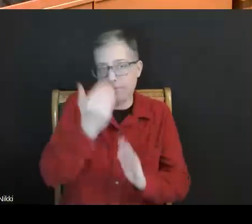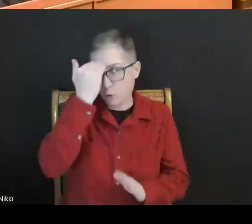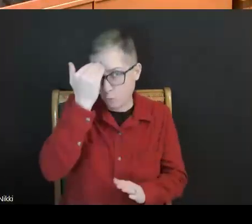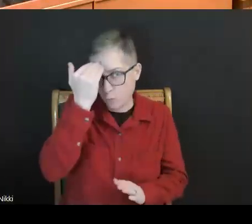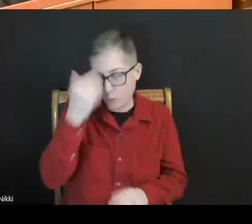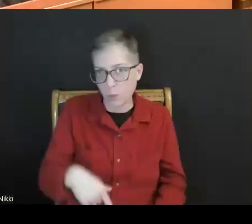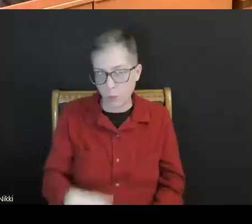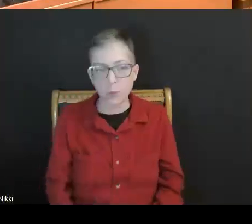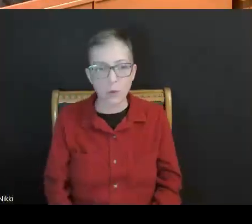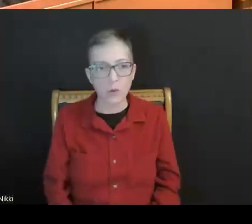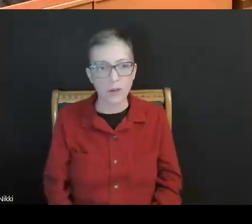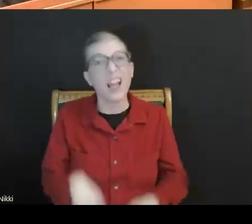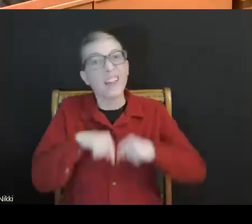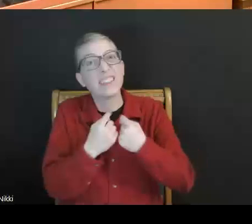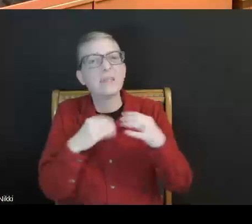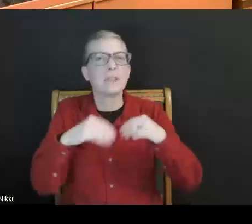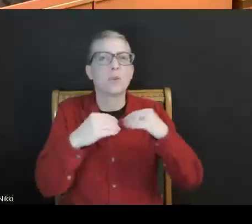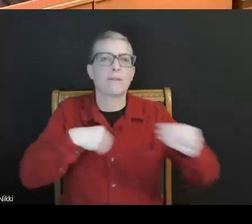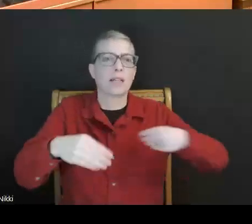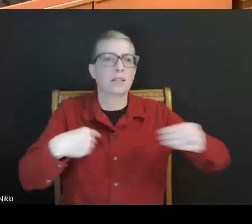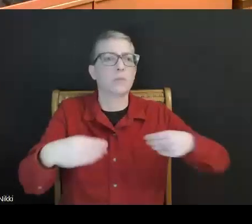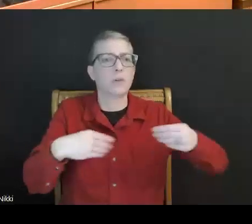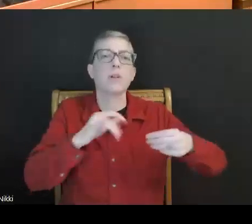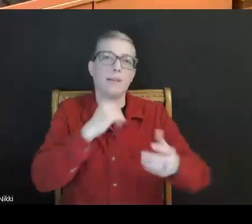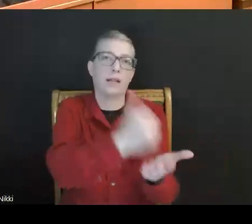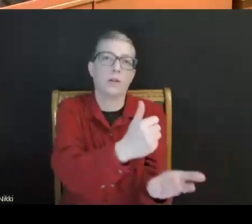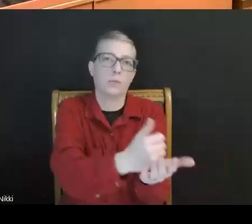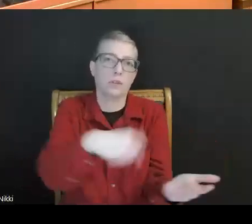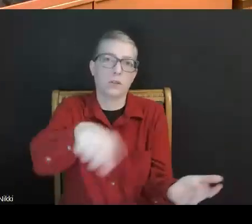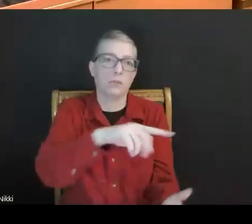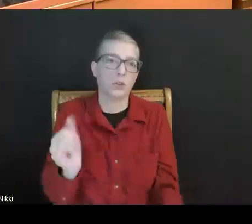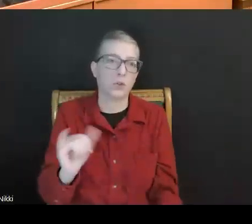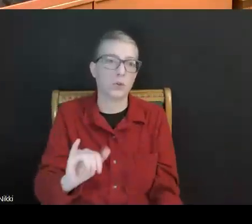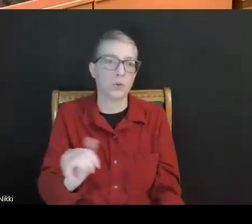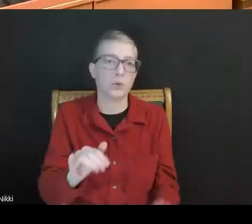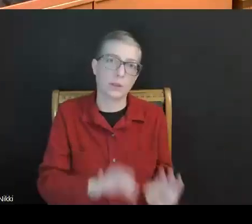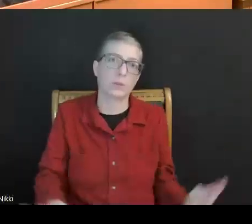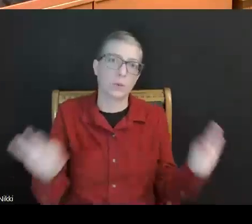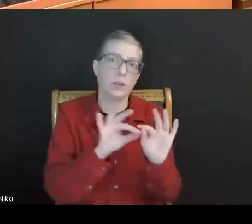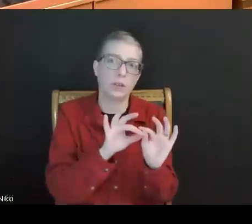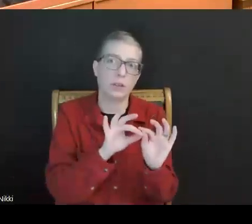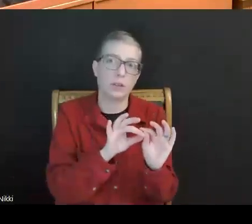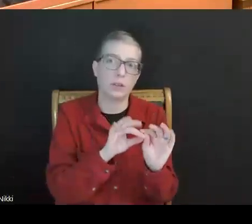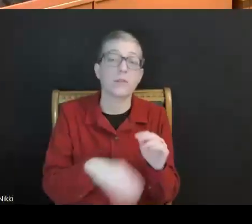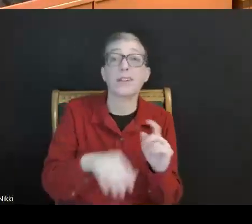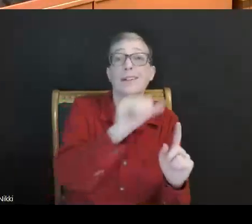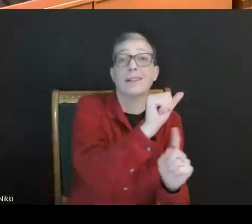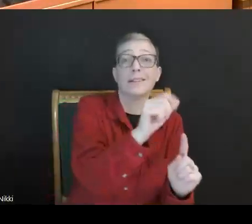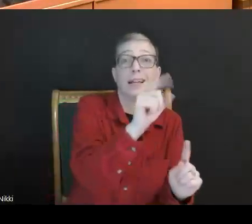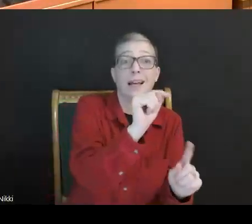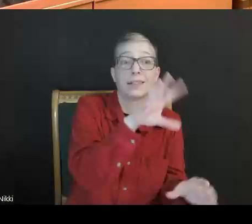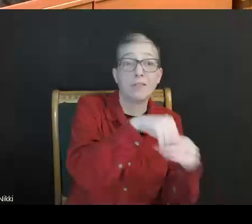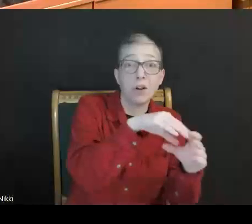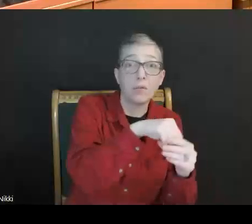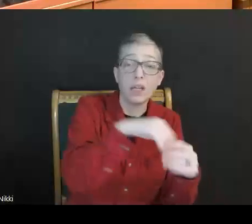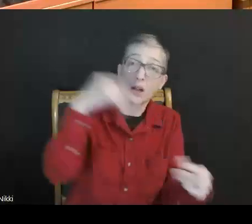is more flexible. And I think the flexibility is the key. So especially patients stepping down from ACT, kind of frustrated with needing